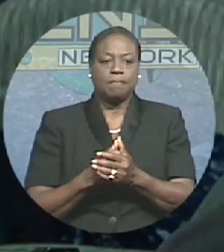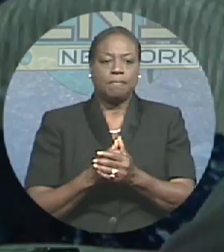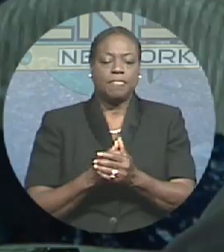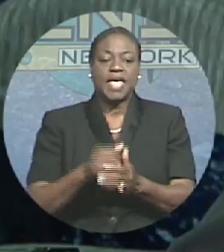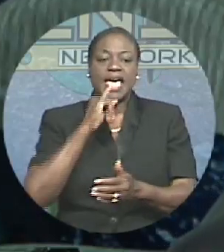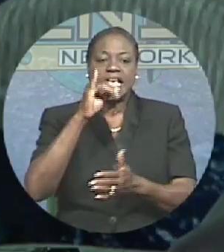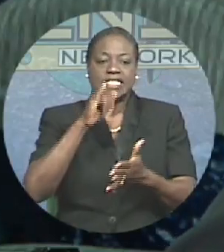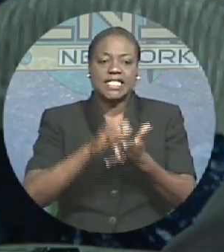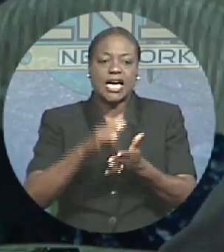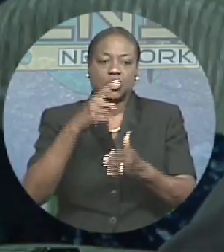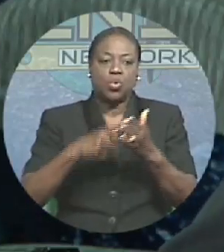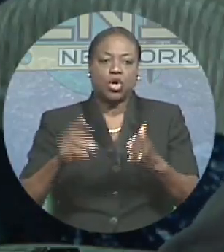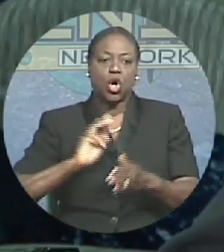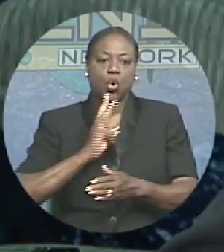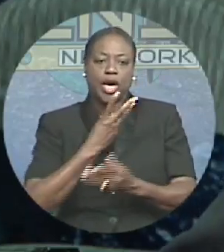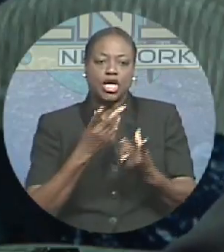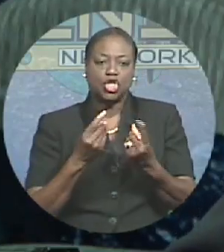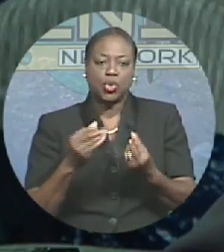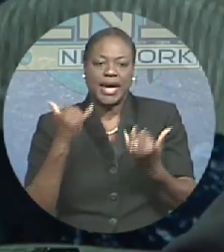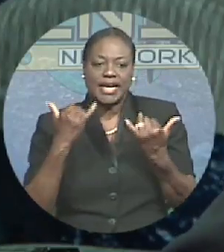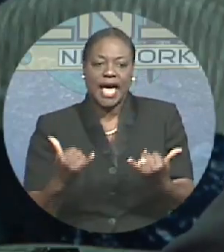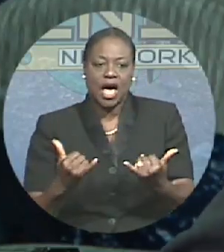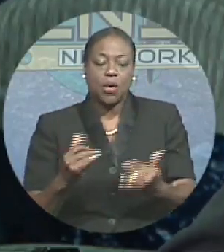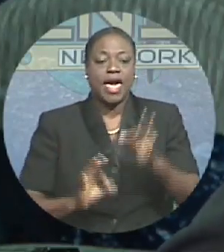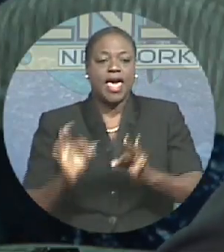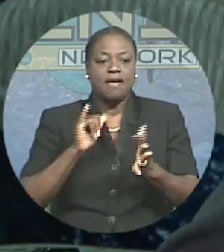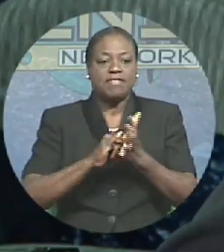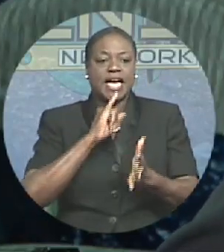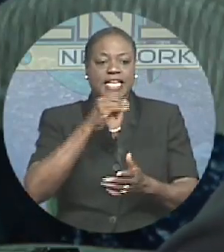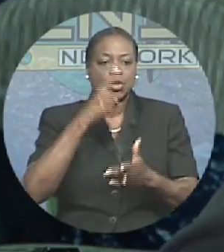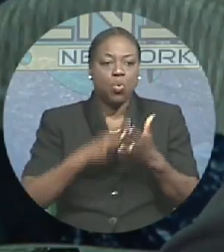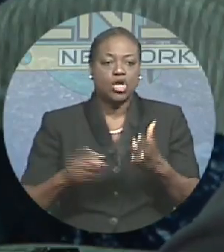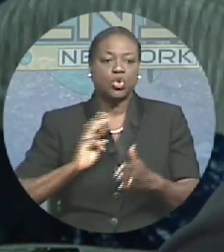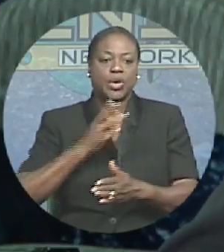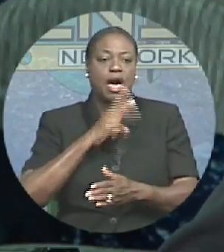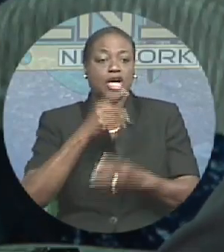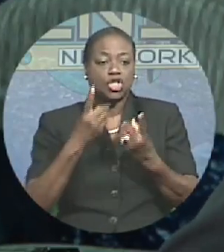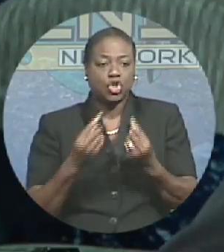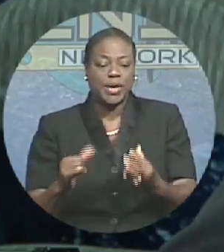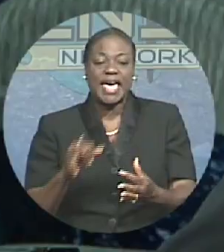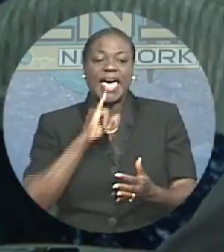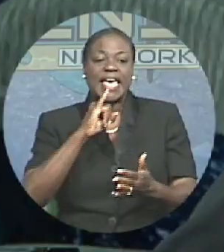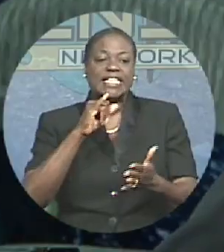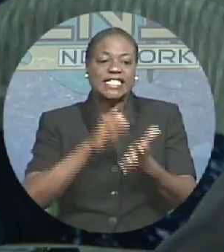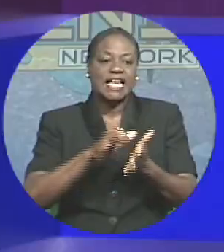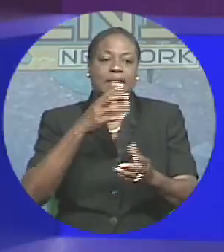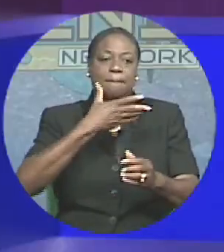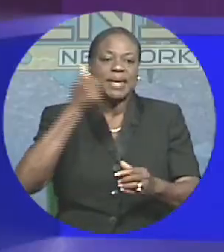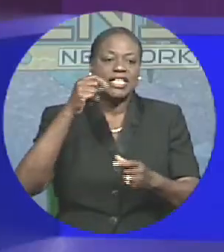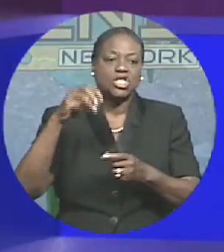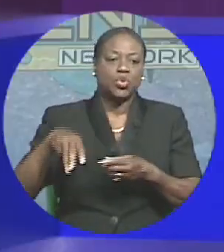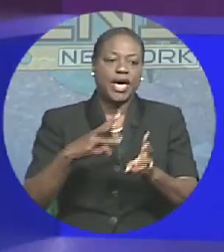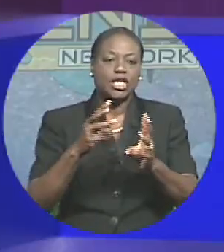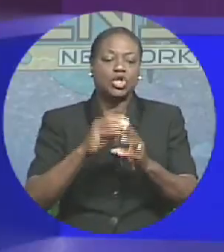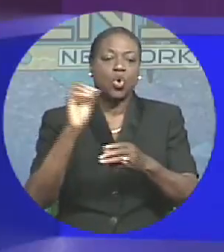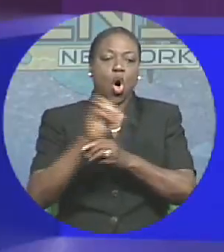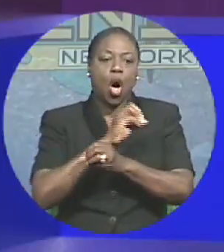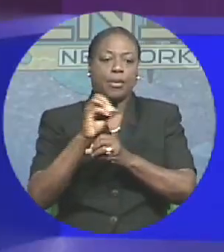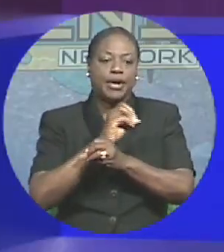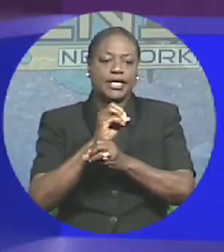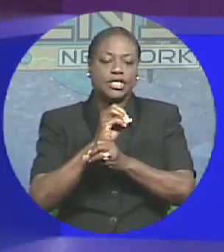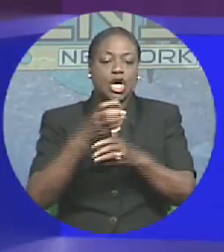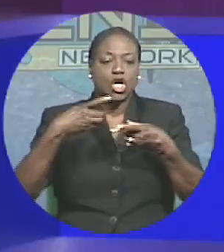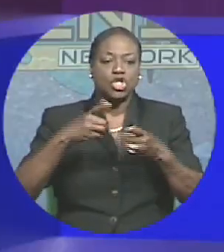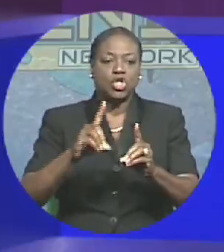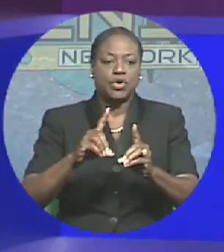Is that what we're doing now? And if that's what we're doing, is that the best way to operate? Well, during a press